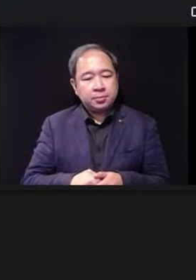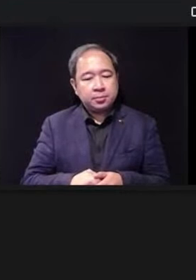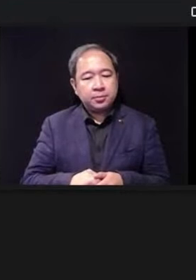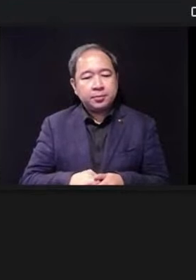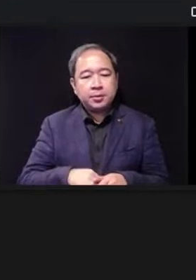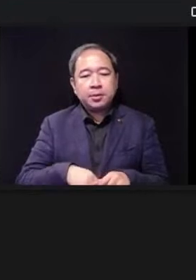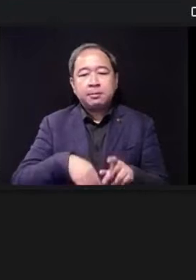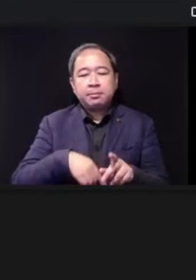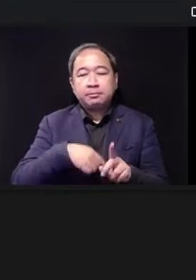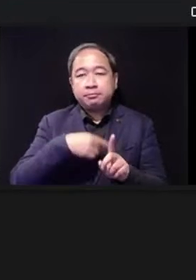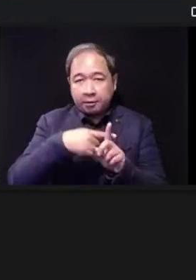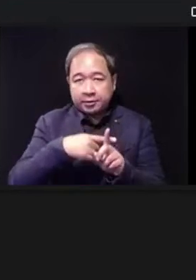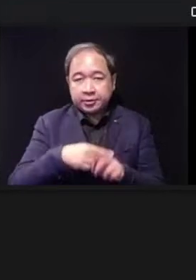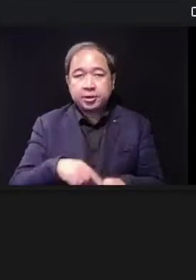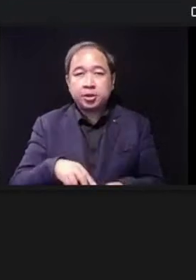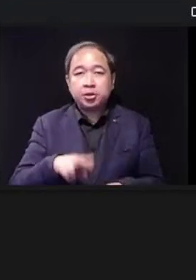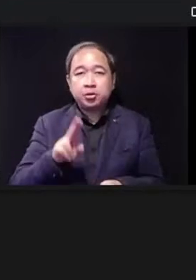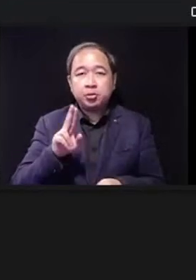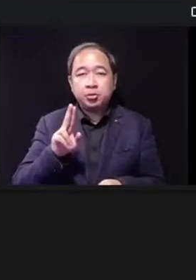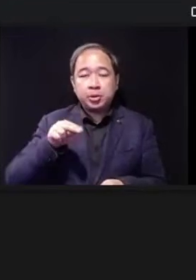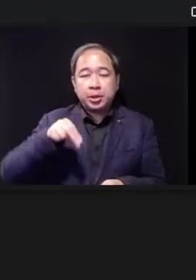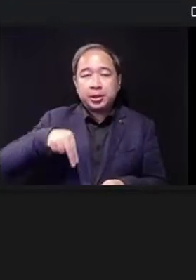and the UNFPA.